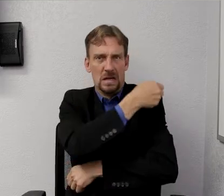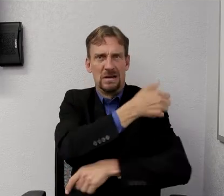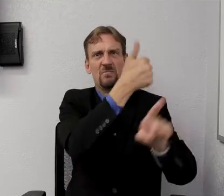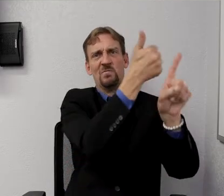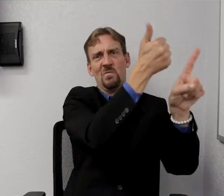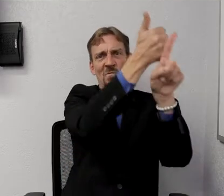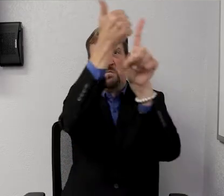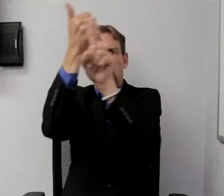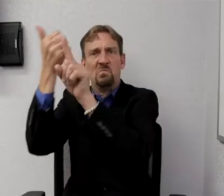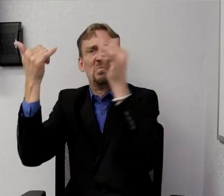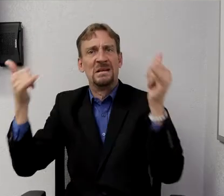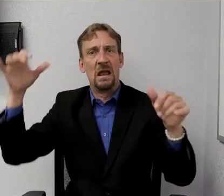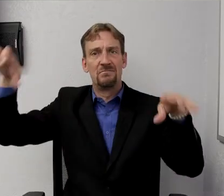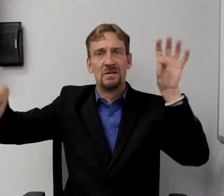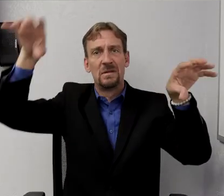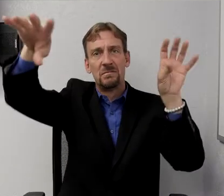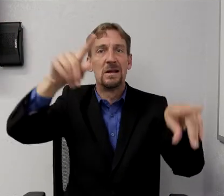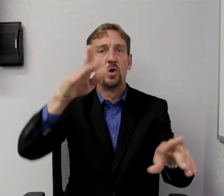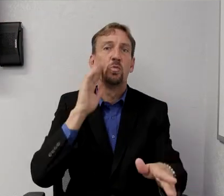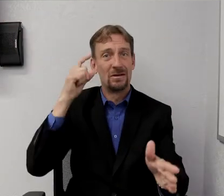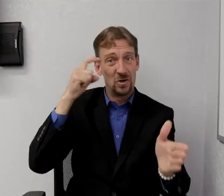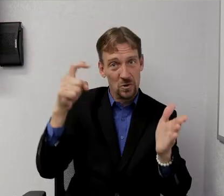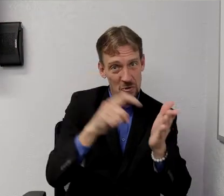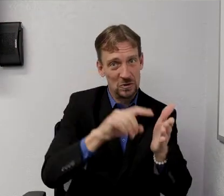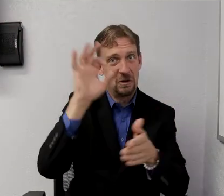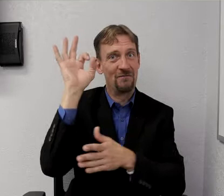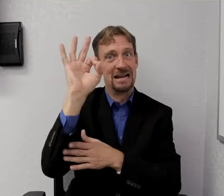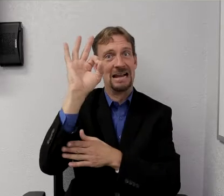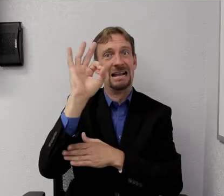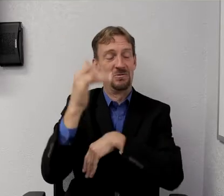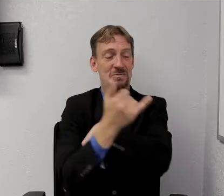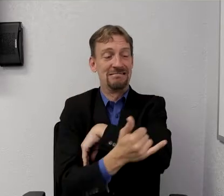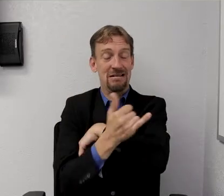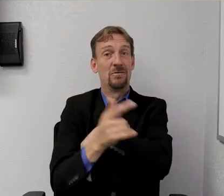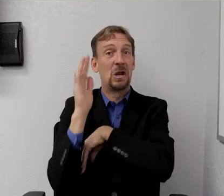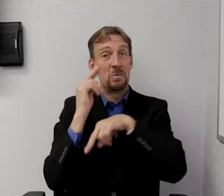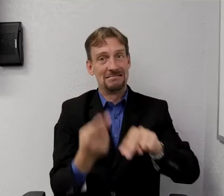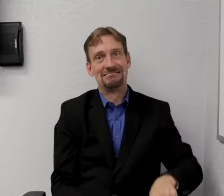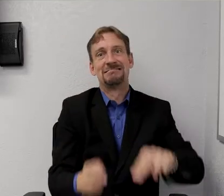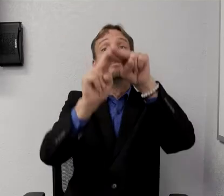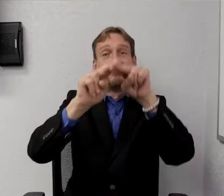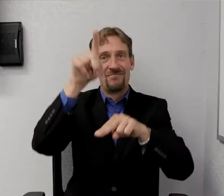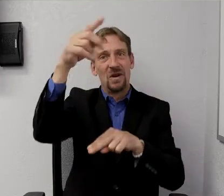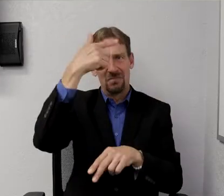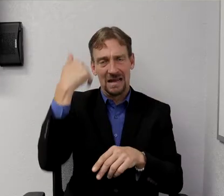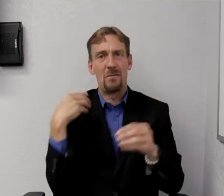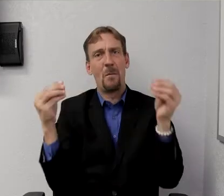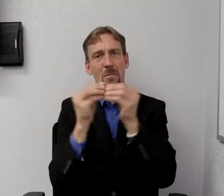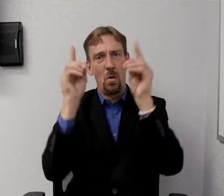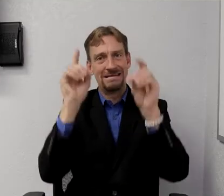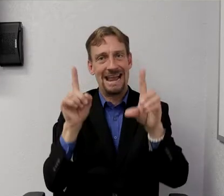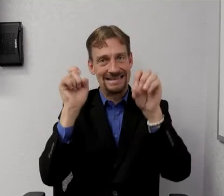think you will continue to see Fresno County's numbers increasing as they have greater testing capability within their